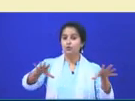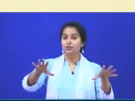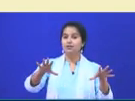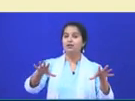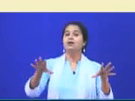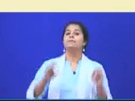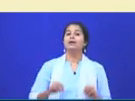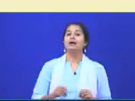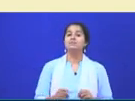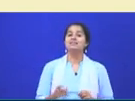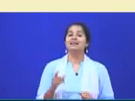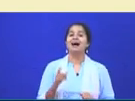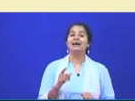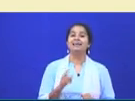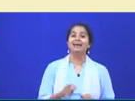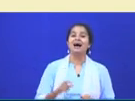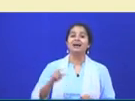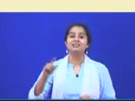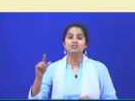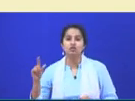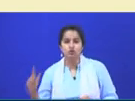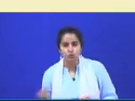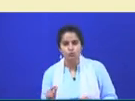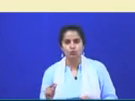the plural becomes